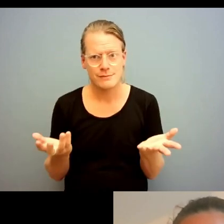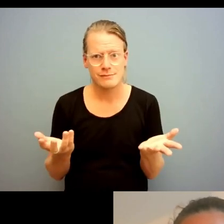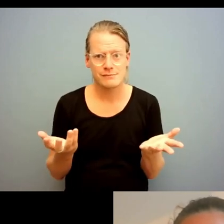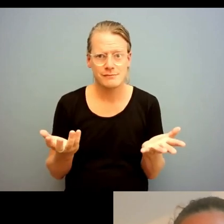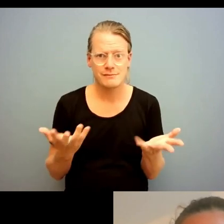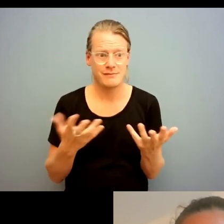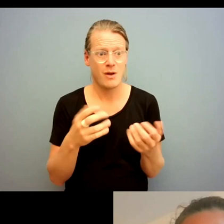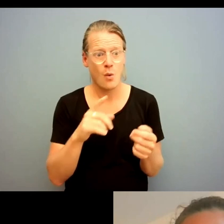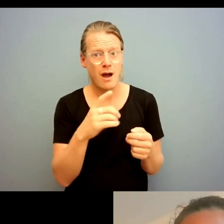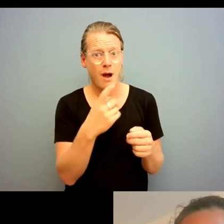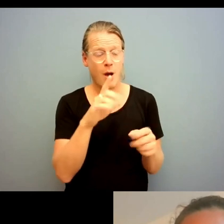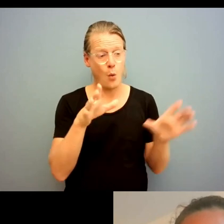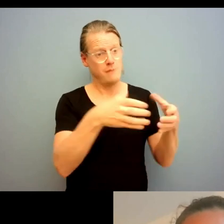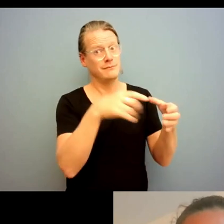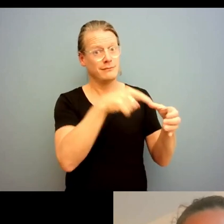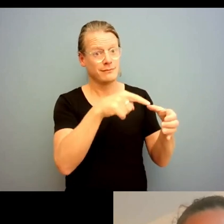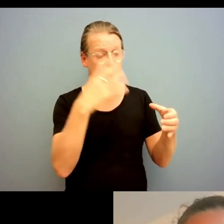so much.